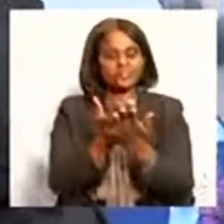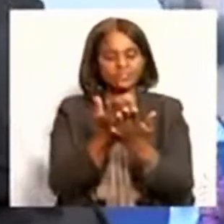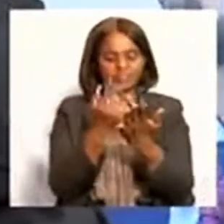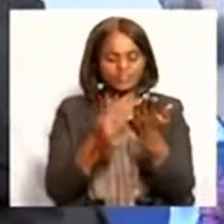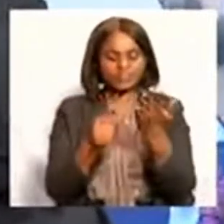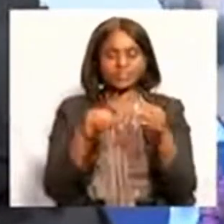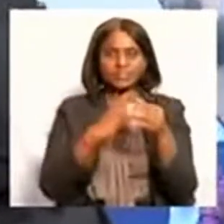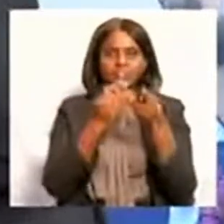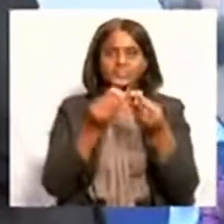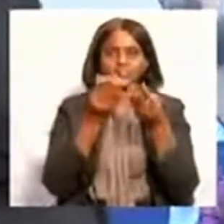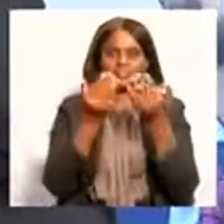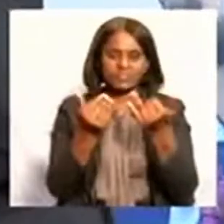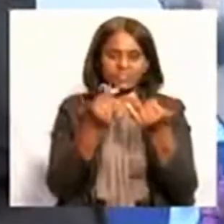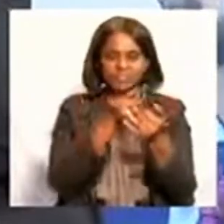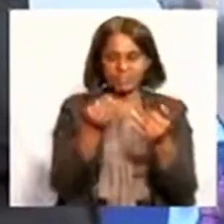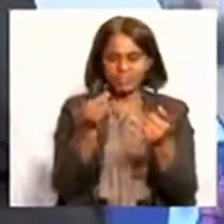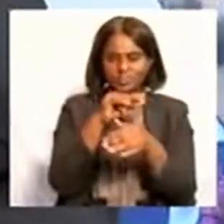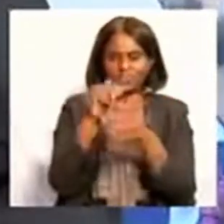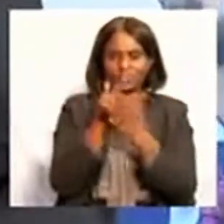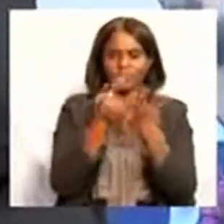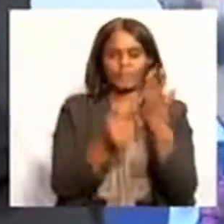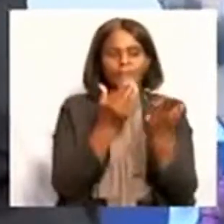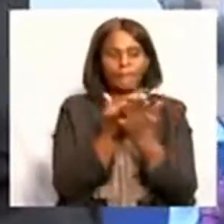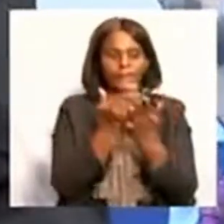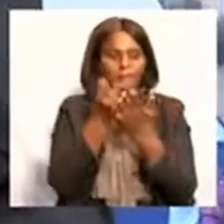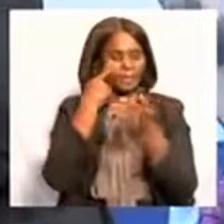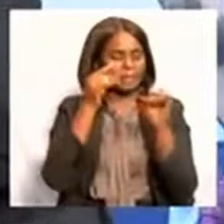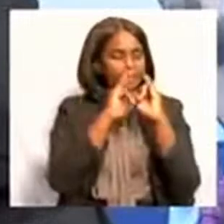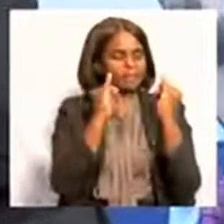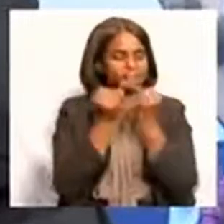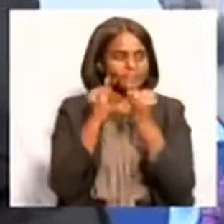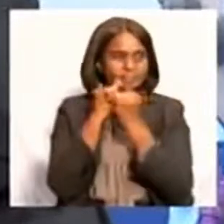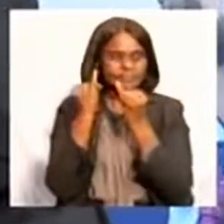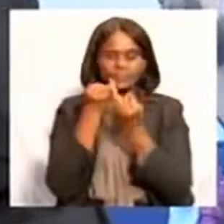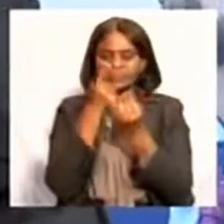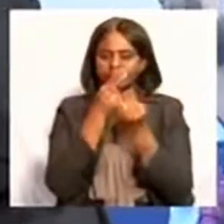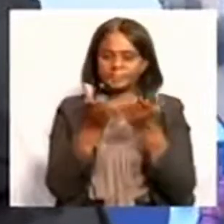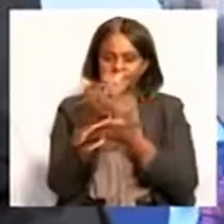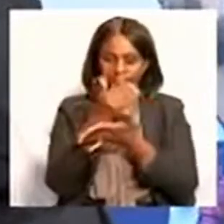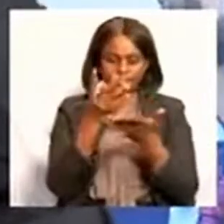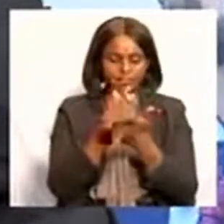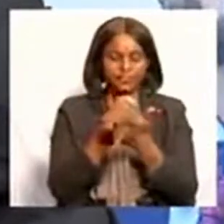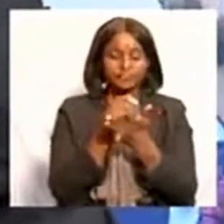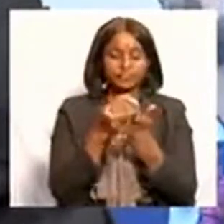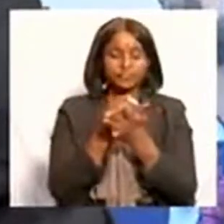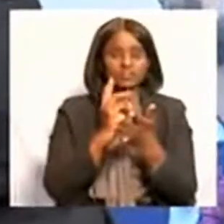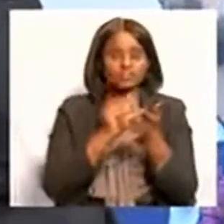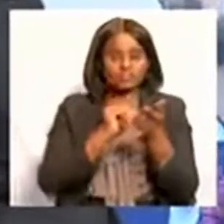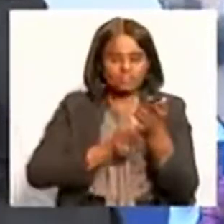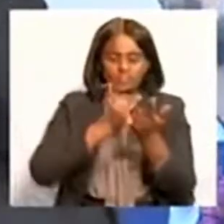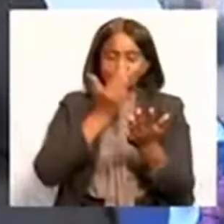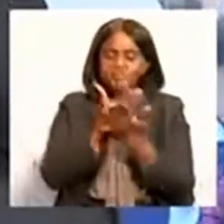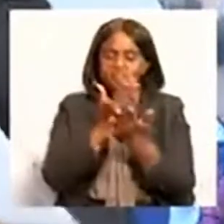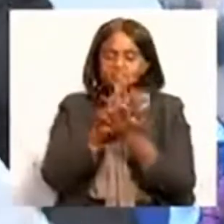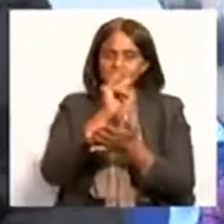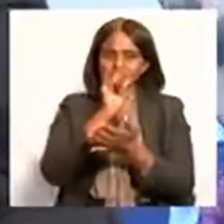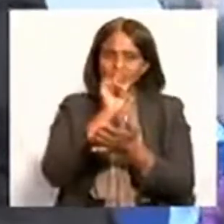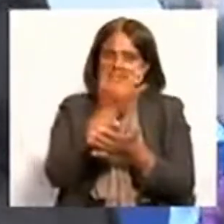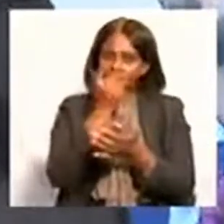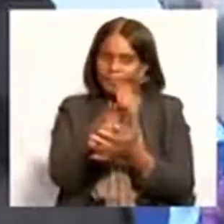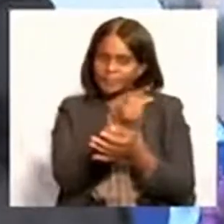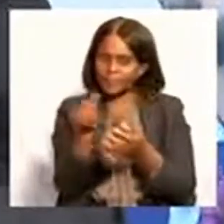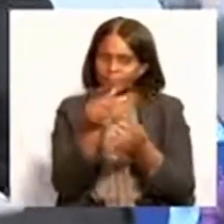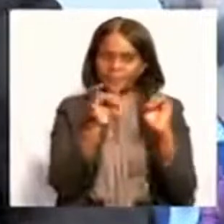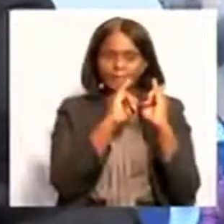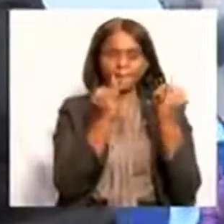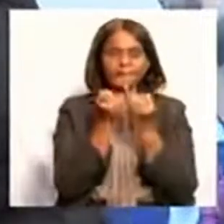we give. So based on the recommendations that we give for institutions that do collect revenue, we recommended that let these